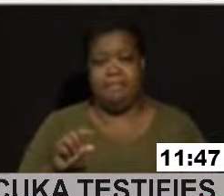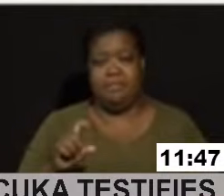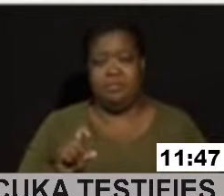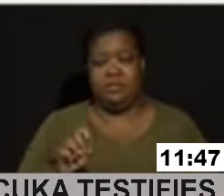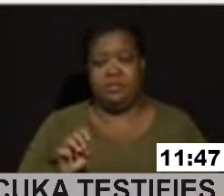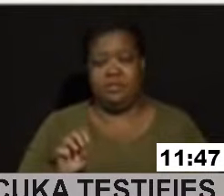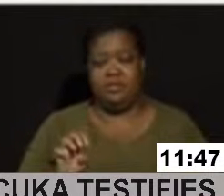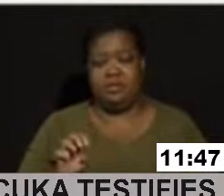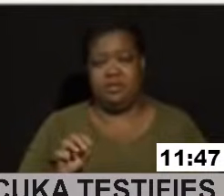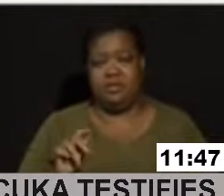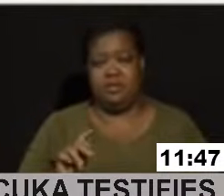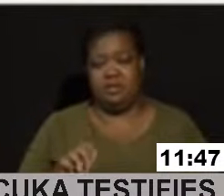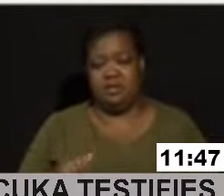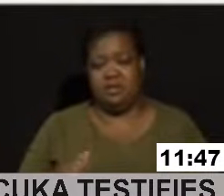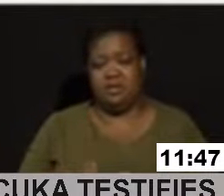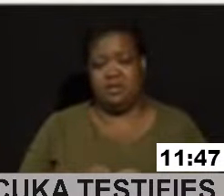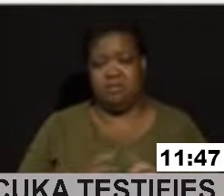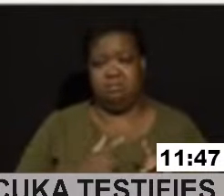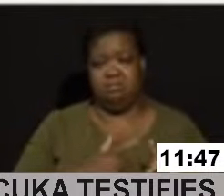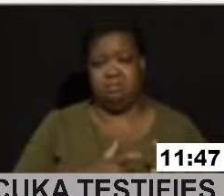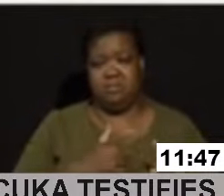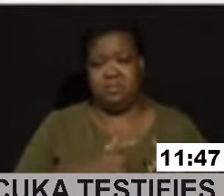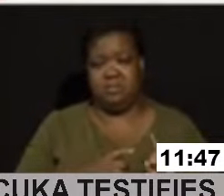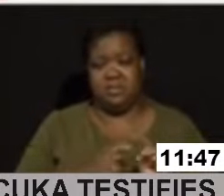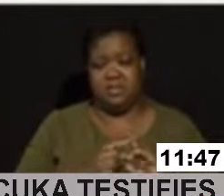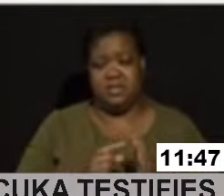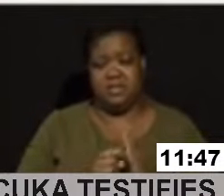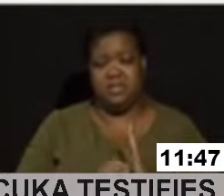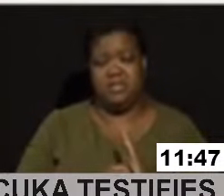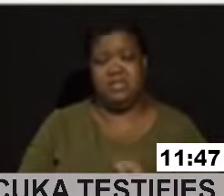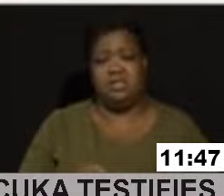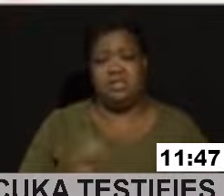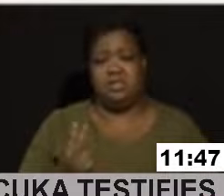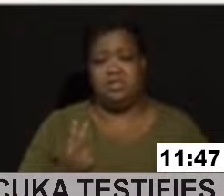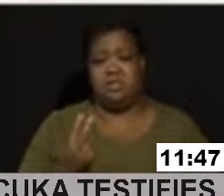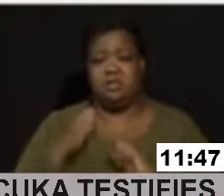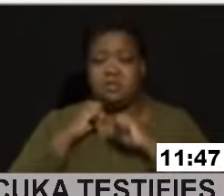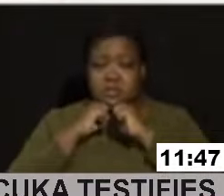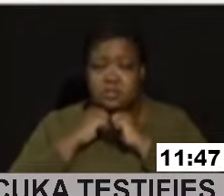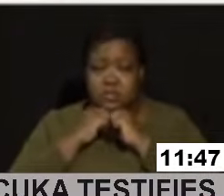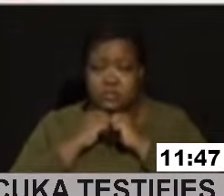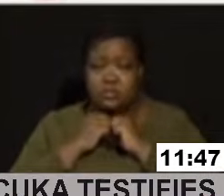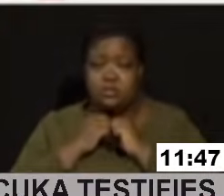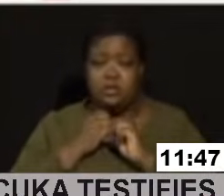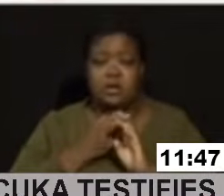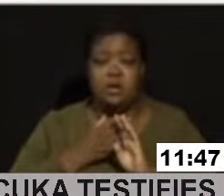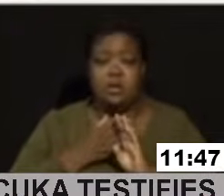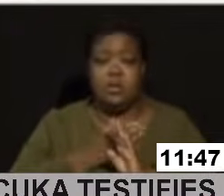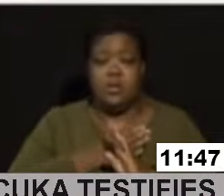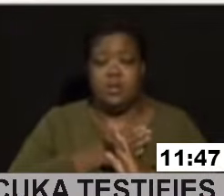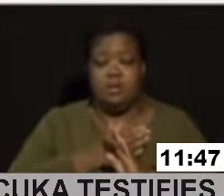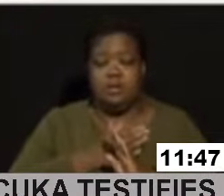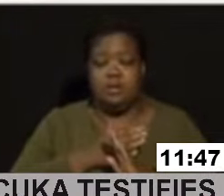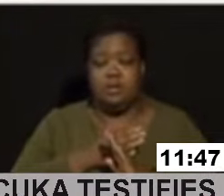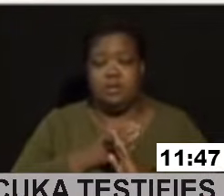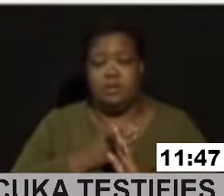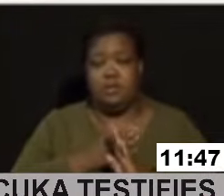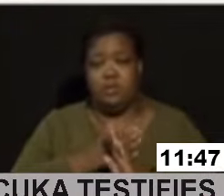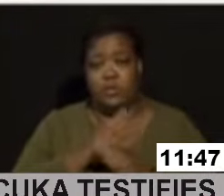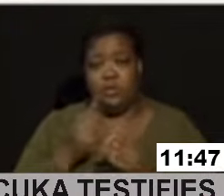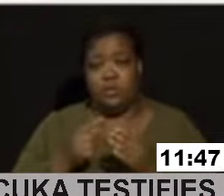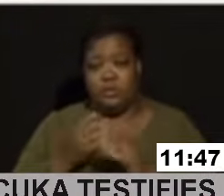She was killed on the 2nd of August, a week before. She was the main speaker at the funeral of Goniwe